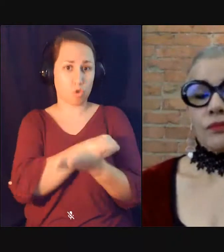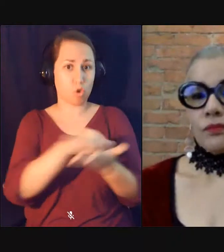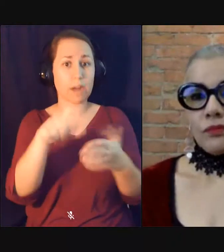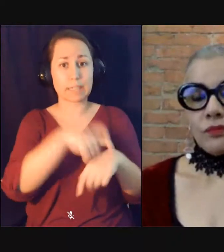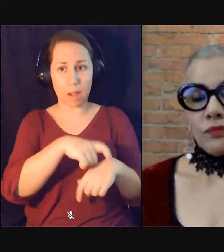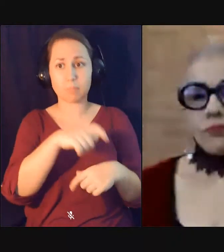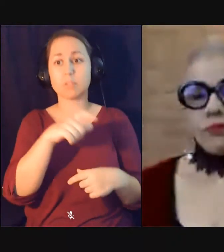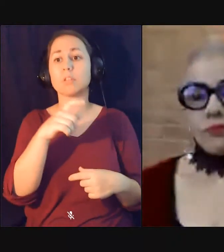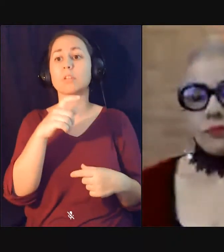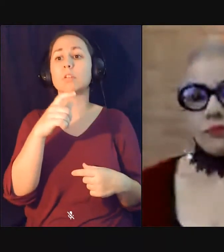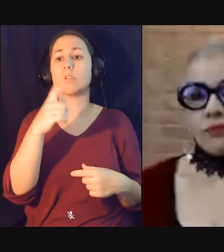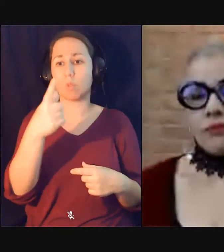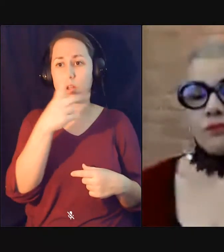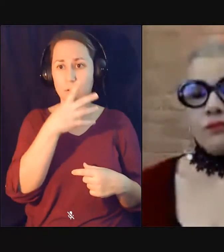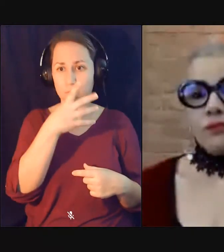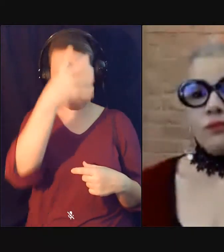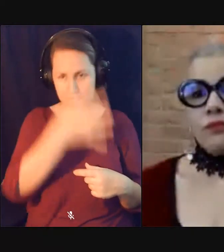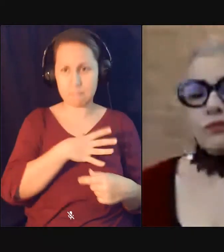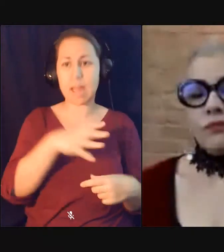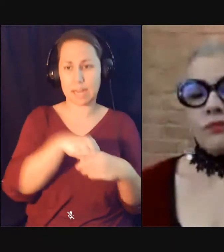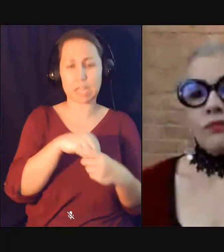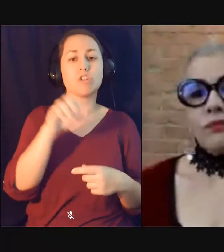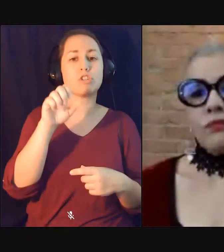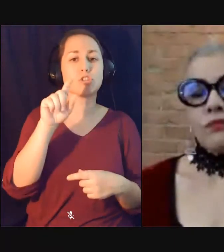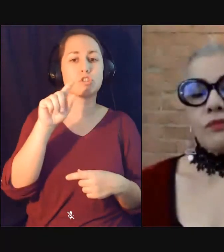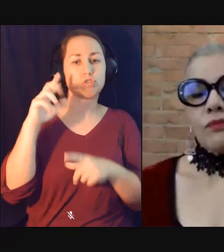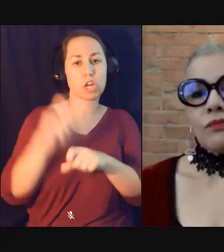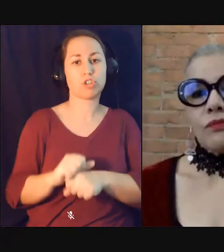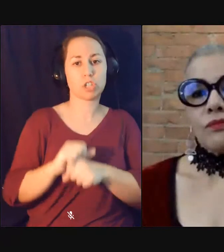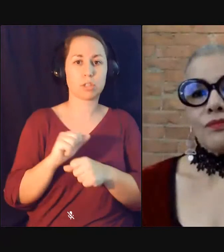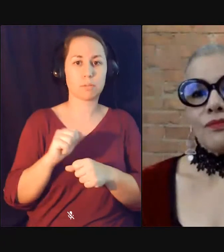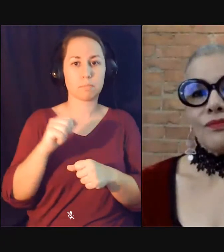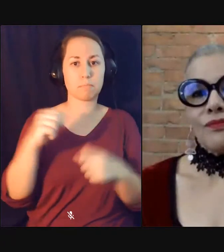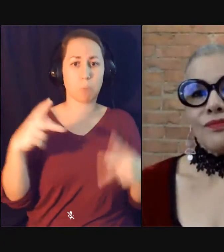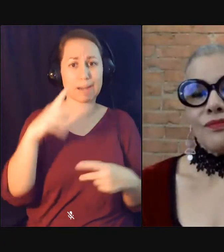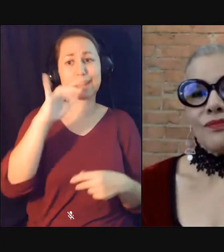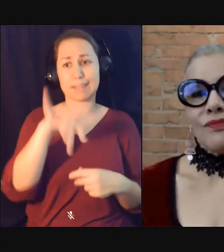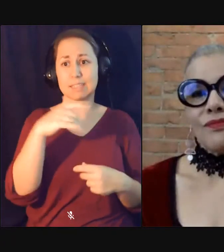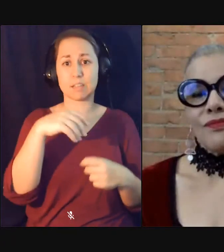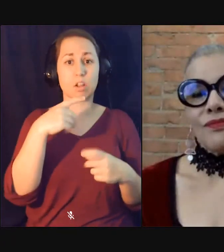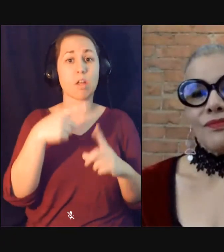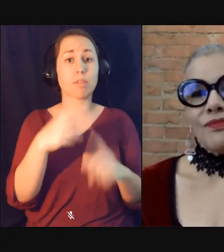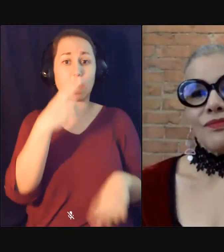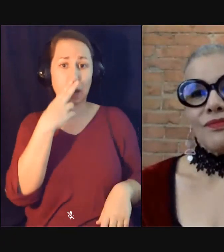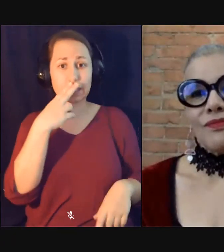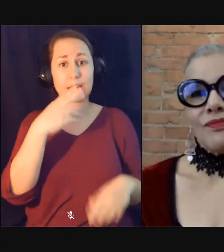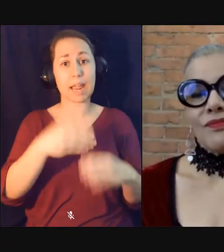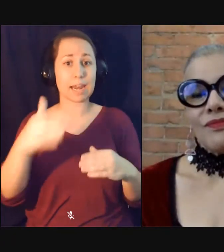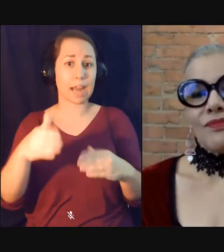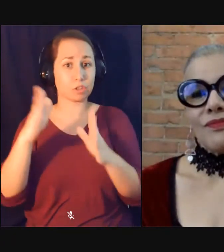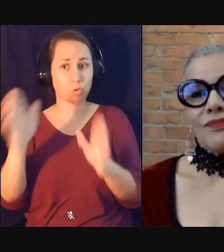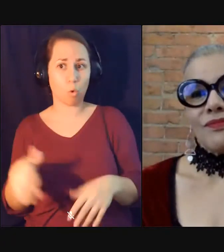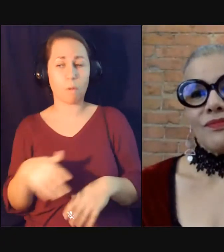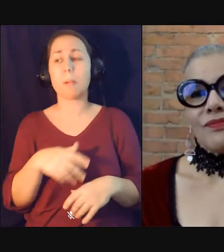member of the Traditionalist Workers' Party, the Nazi next door. And I was like so shocked that he had a wife and he had a house